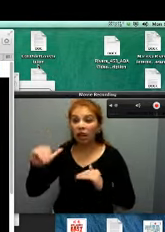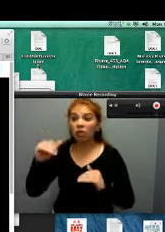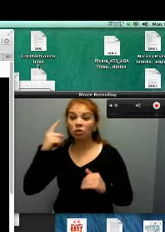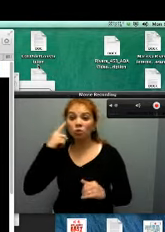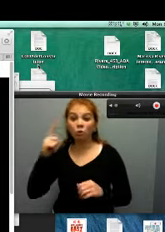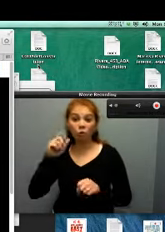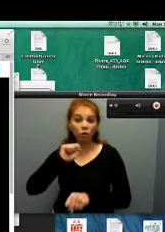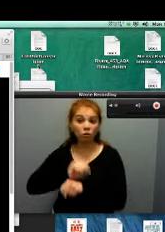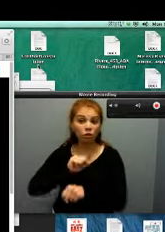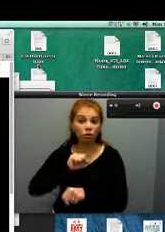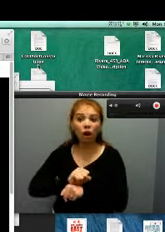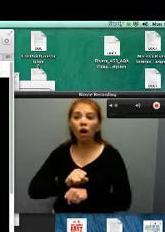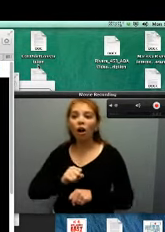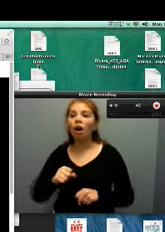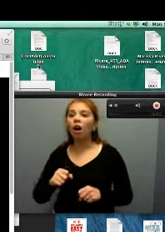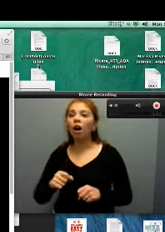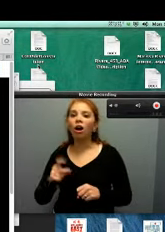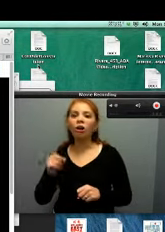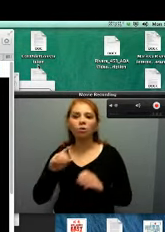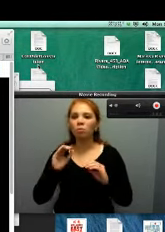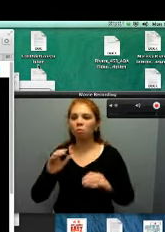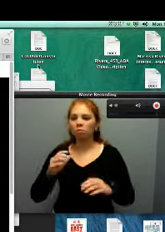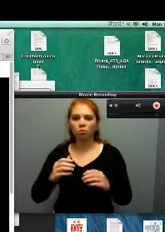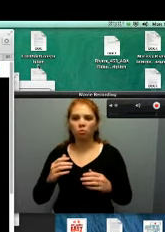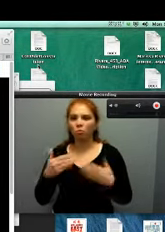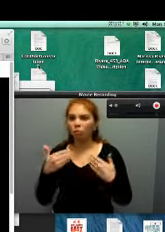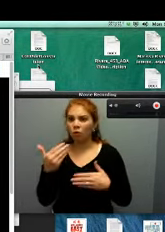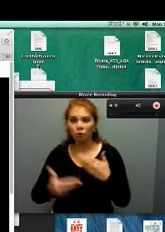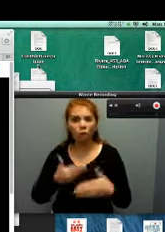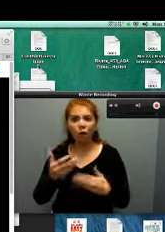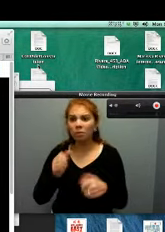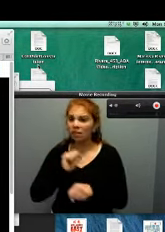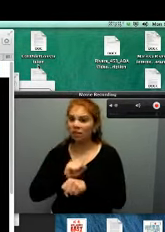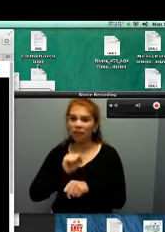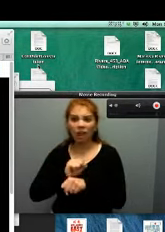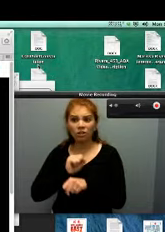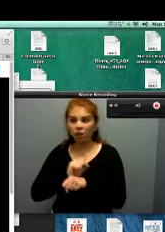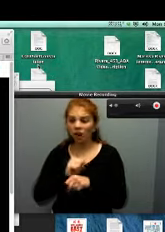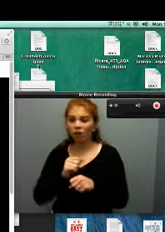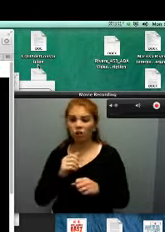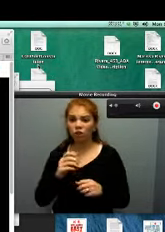job and they're performing them in a satisfactory manner.